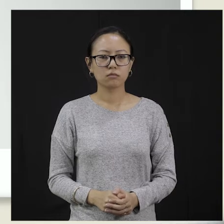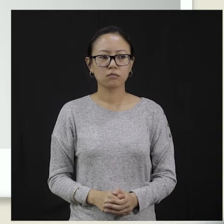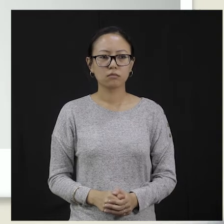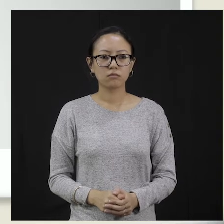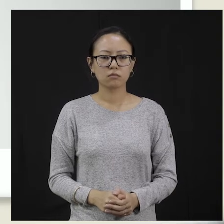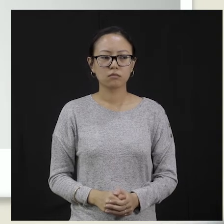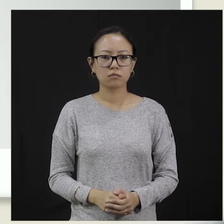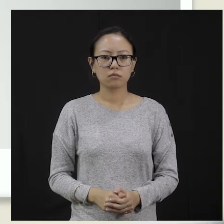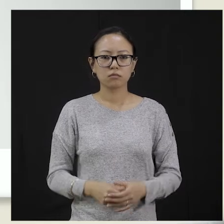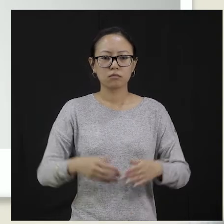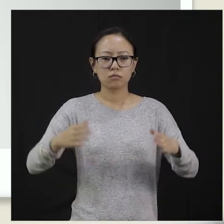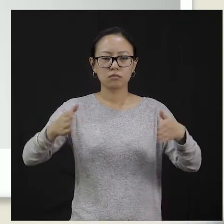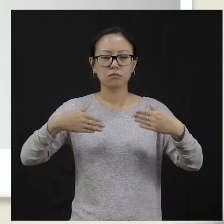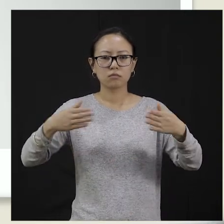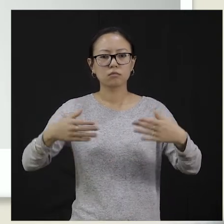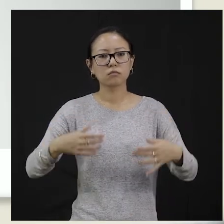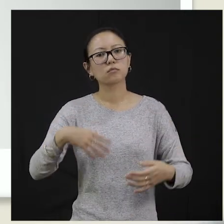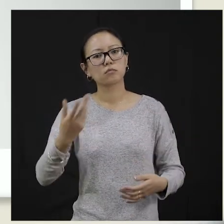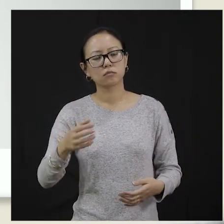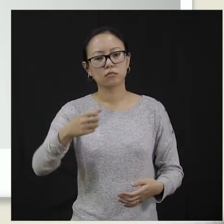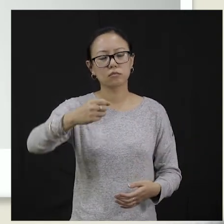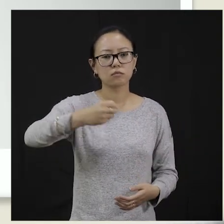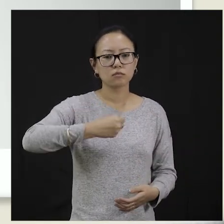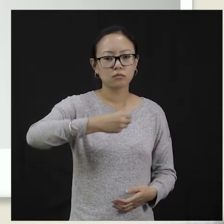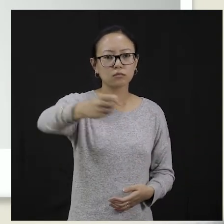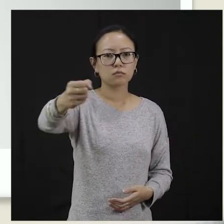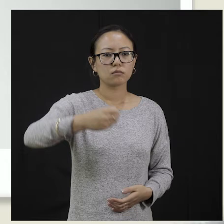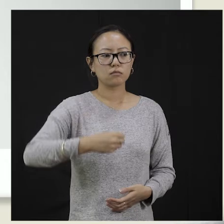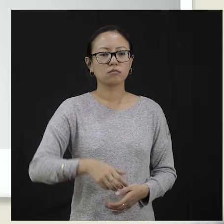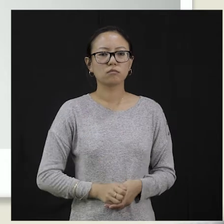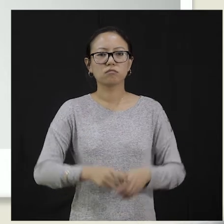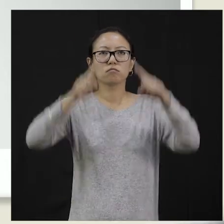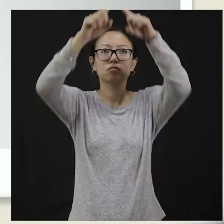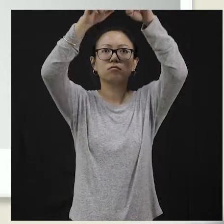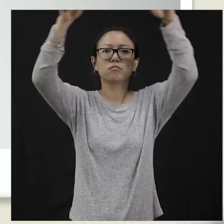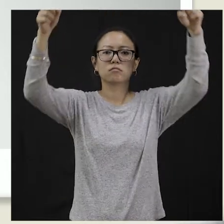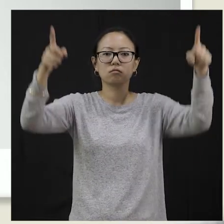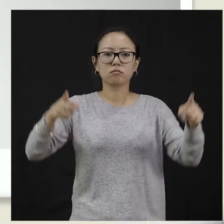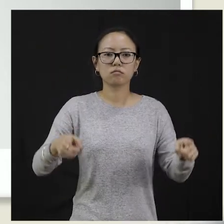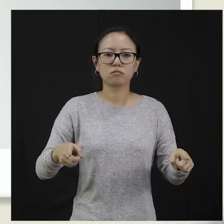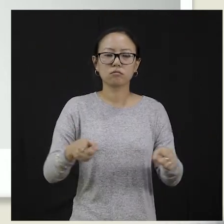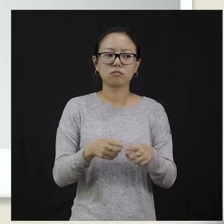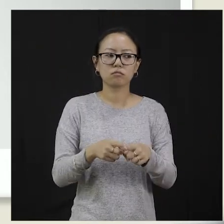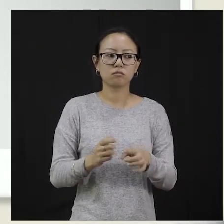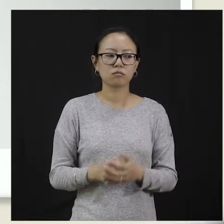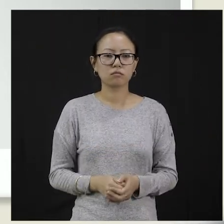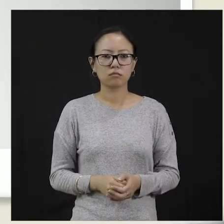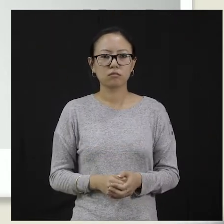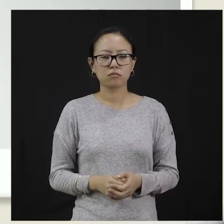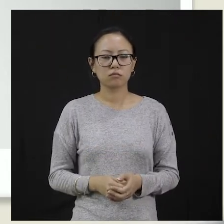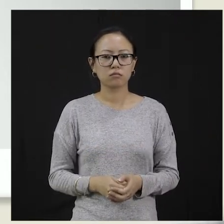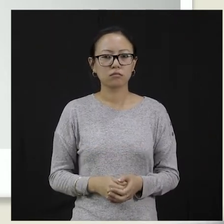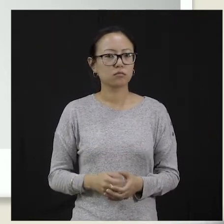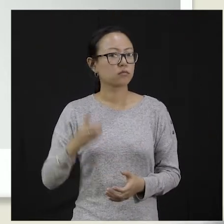Yes, this is door. Door is rectangular in shape. Door. Then this